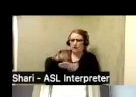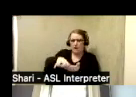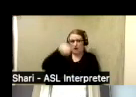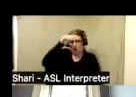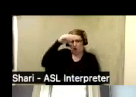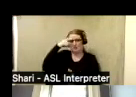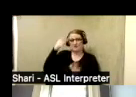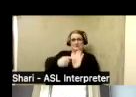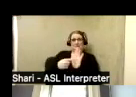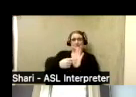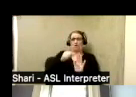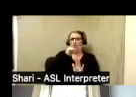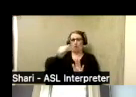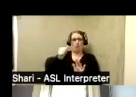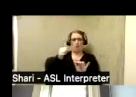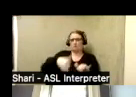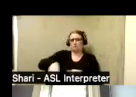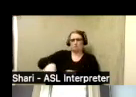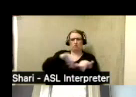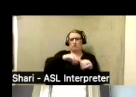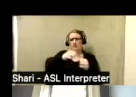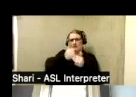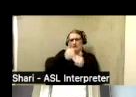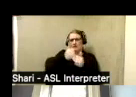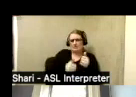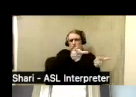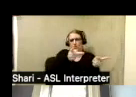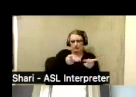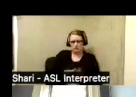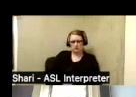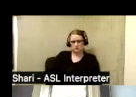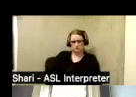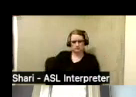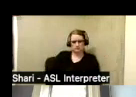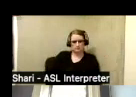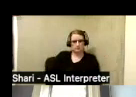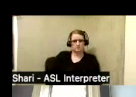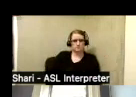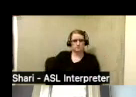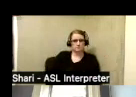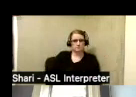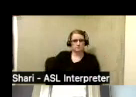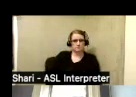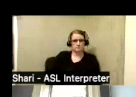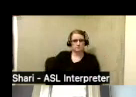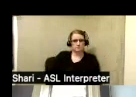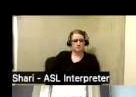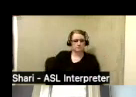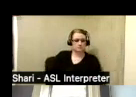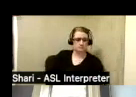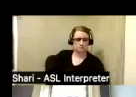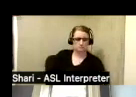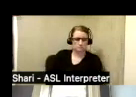not felt in the same way from one place to another. All right, I'm going to hand off to Chris.